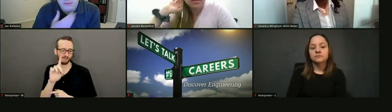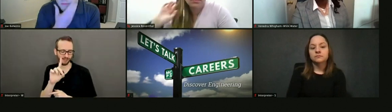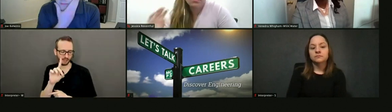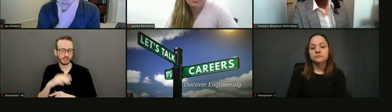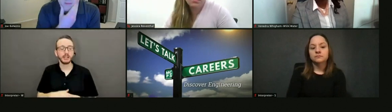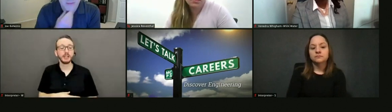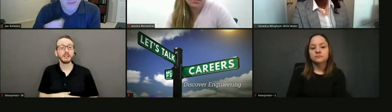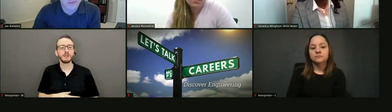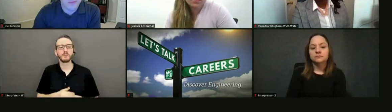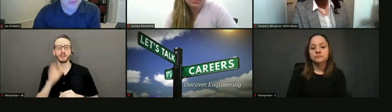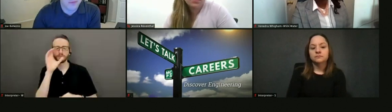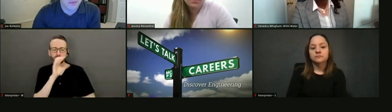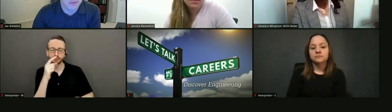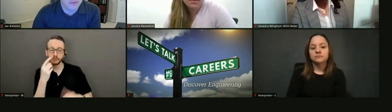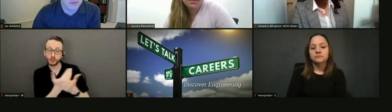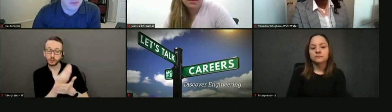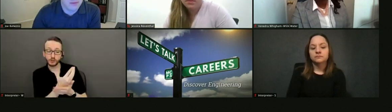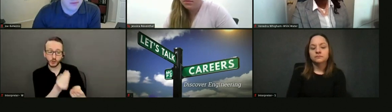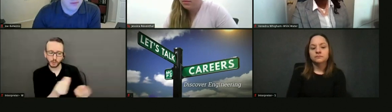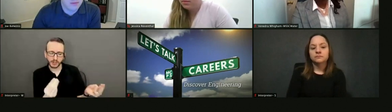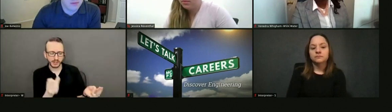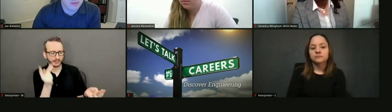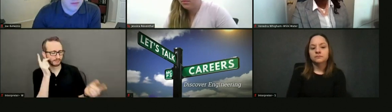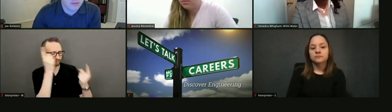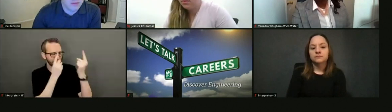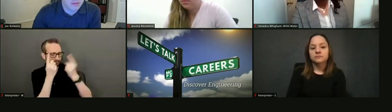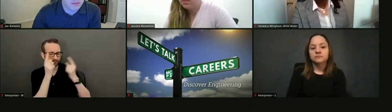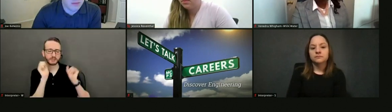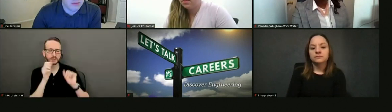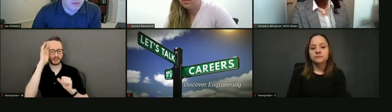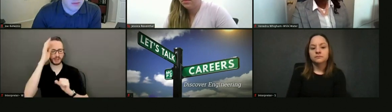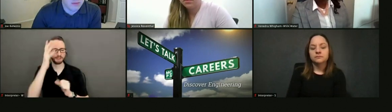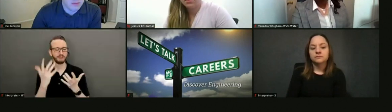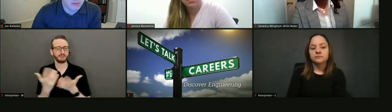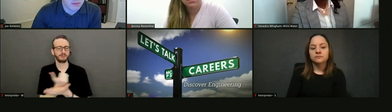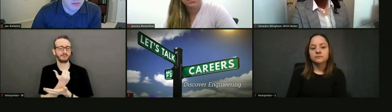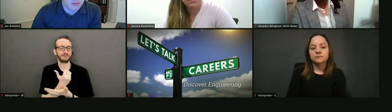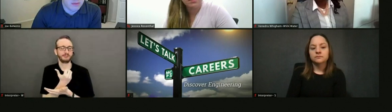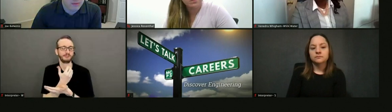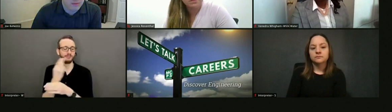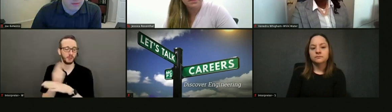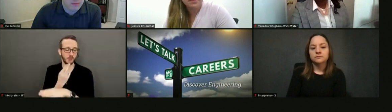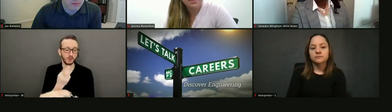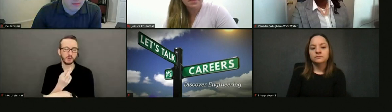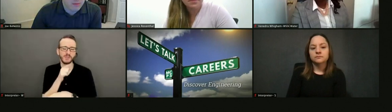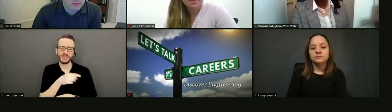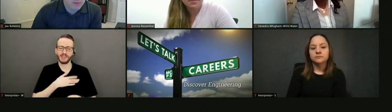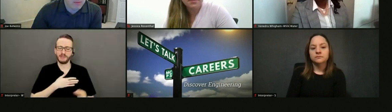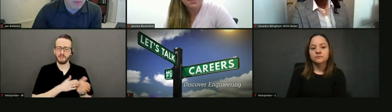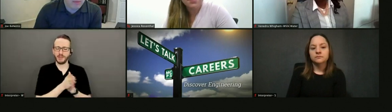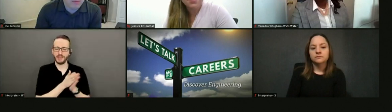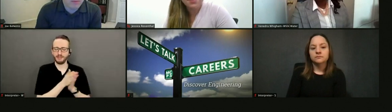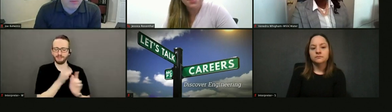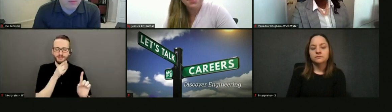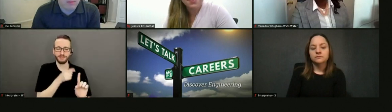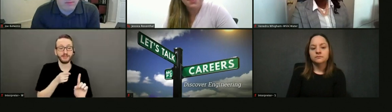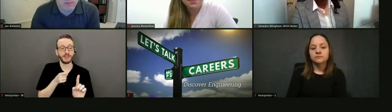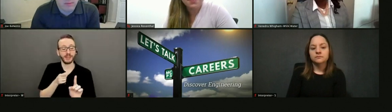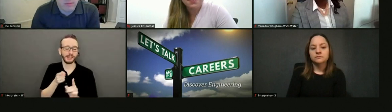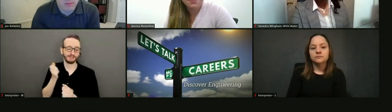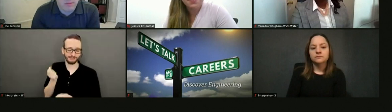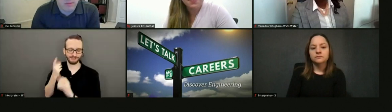of making materials and new materials that we can use in our products. It's something I'm passionate about. I can relate to Jessica's